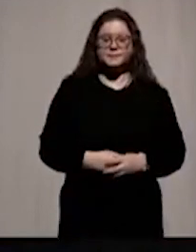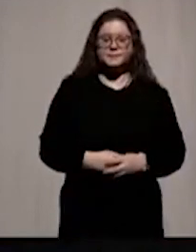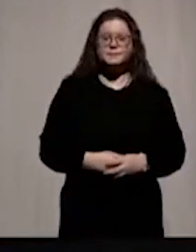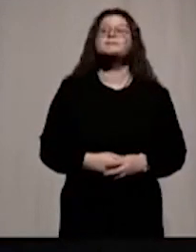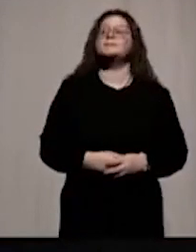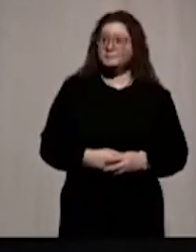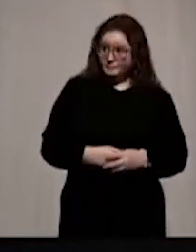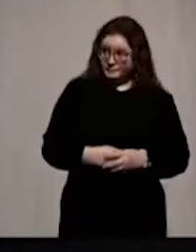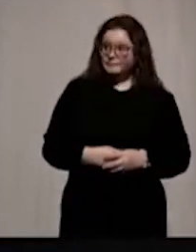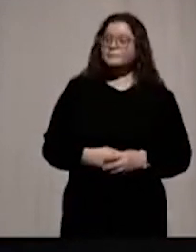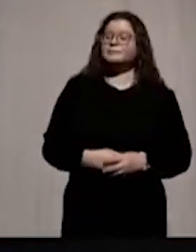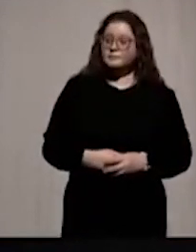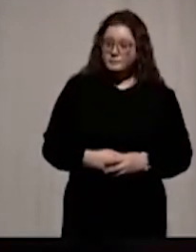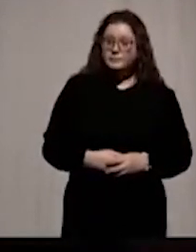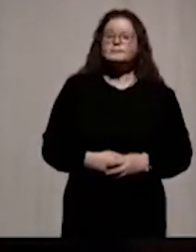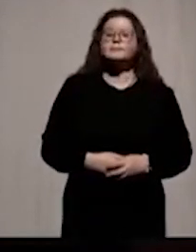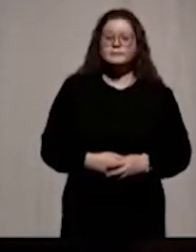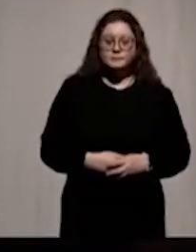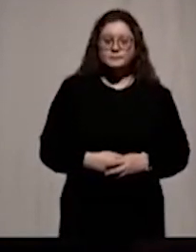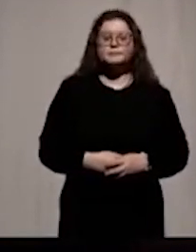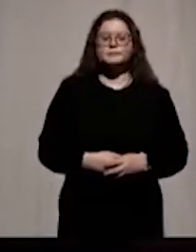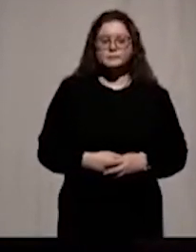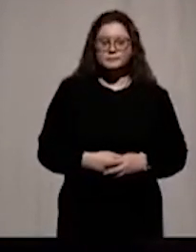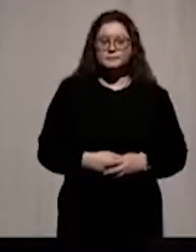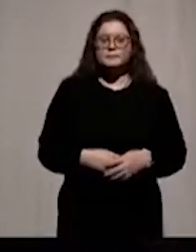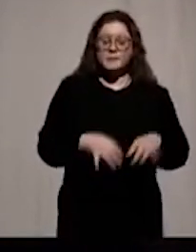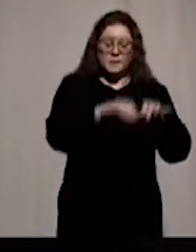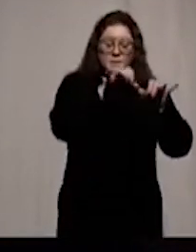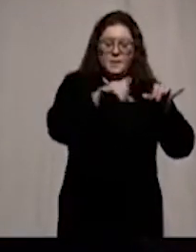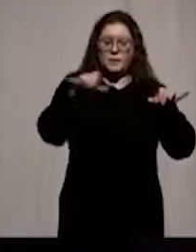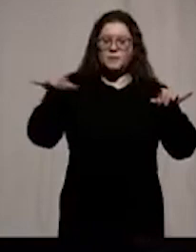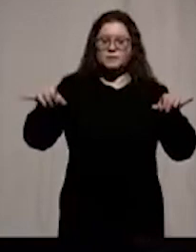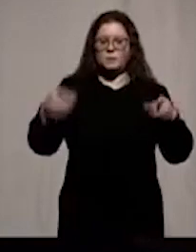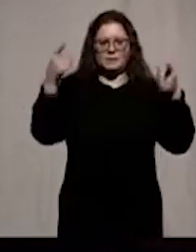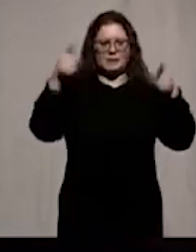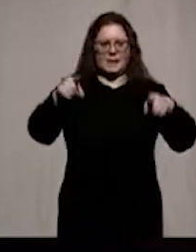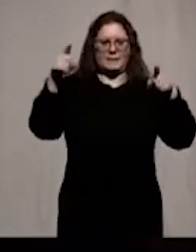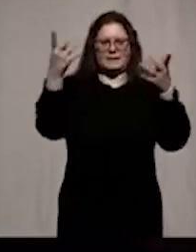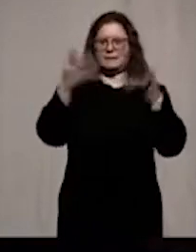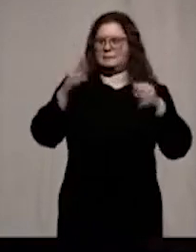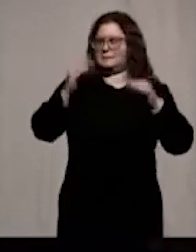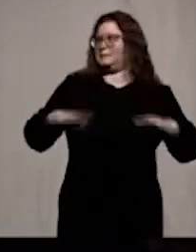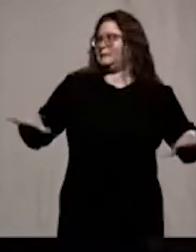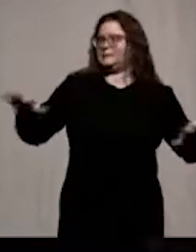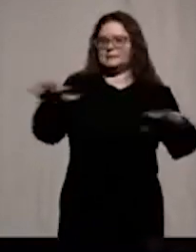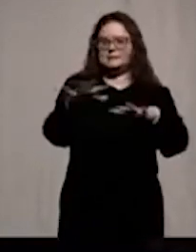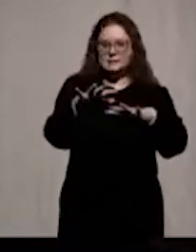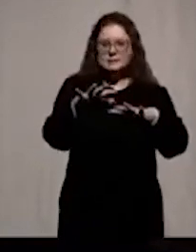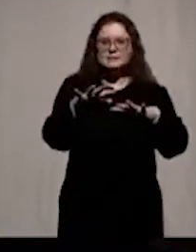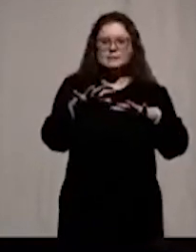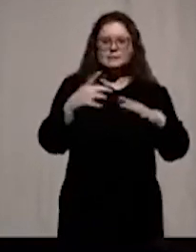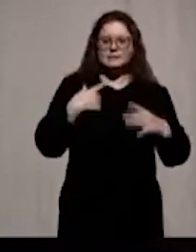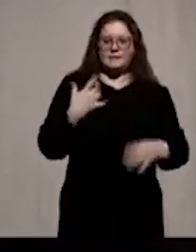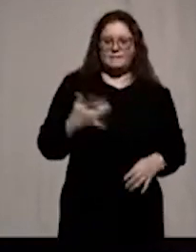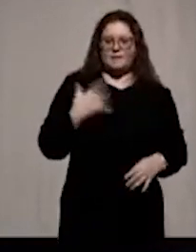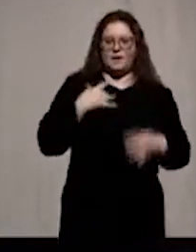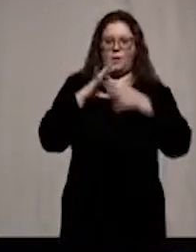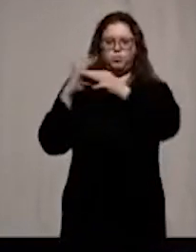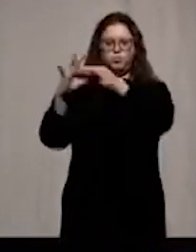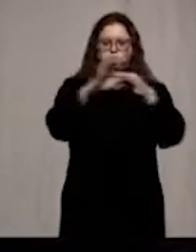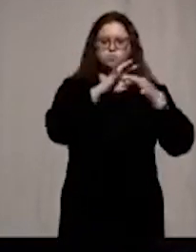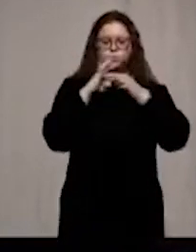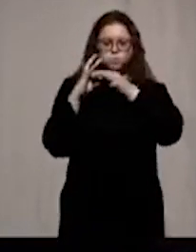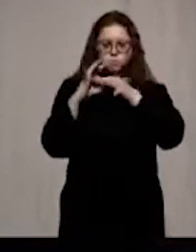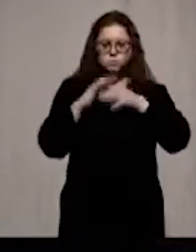Yes, for me, it was the patterns was just about the entire production of everything that's going on here. So that's where I see the connections as.